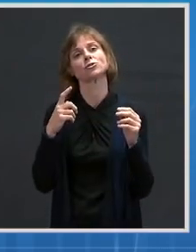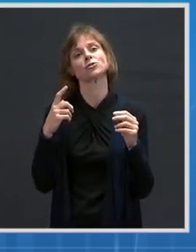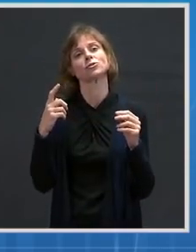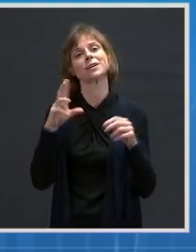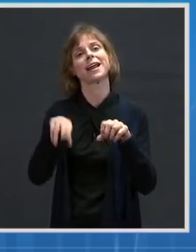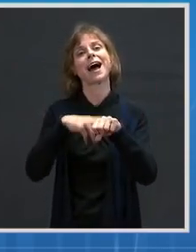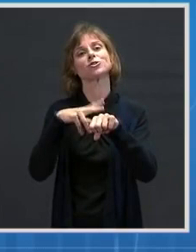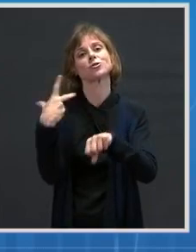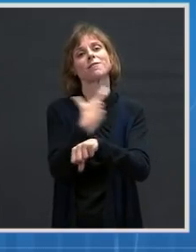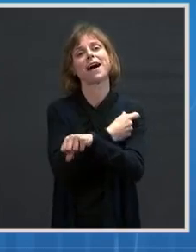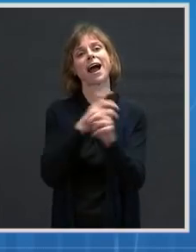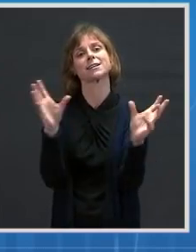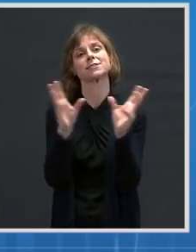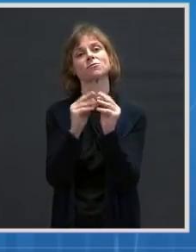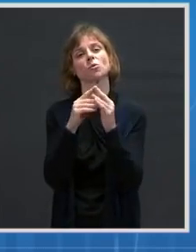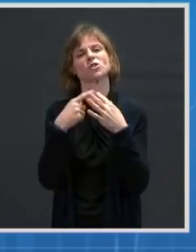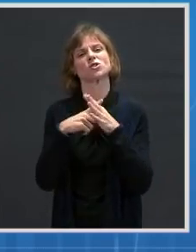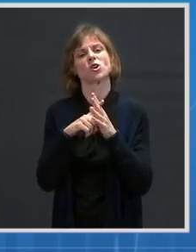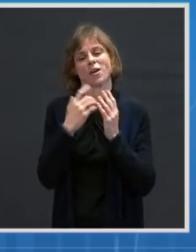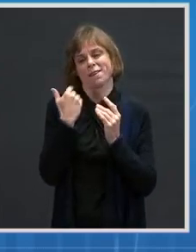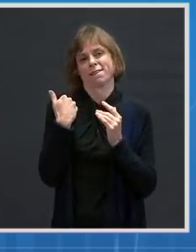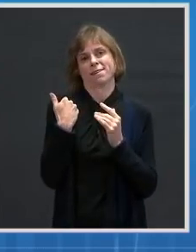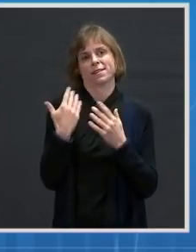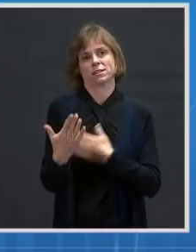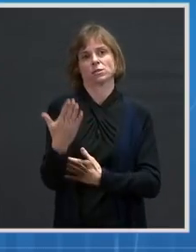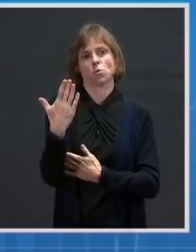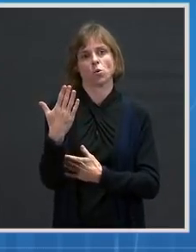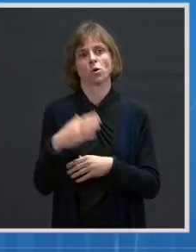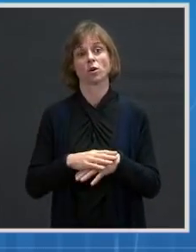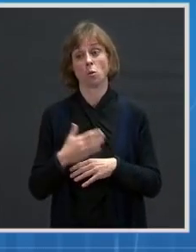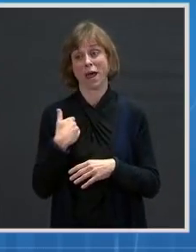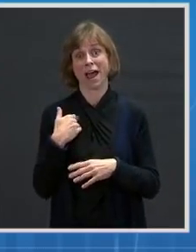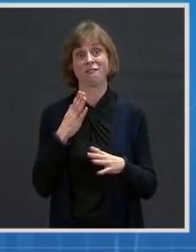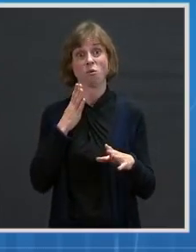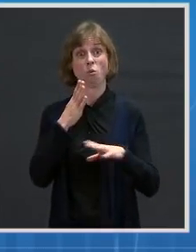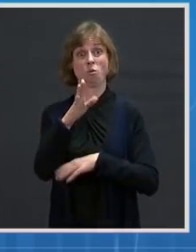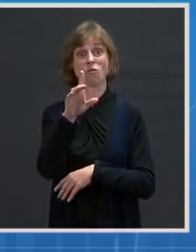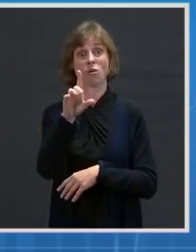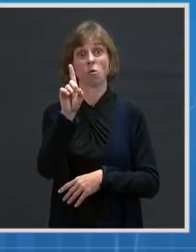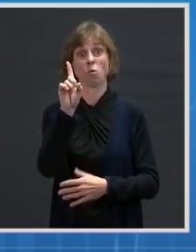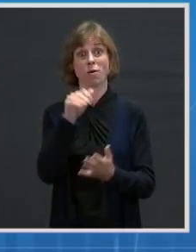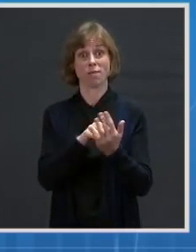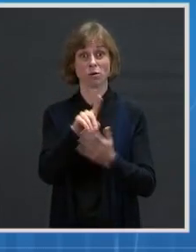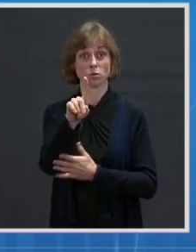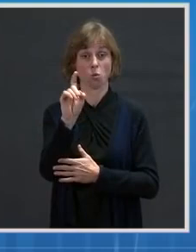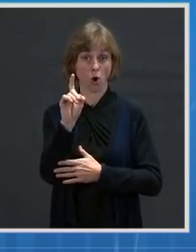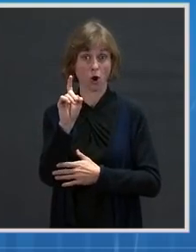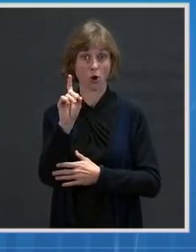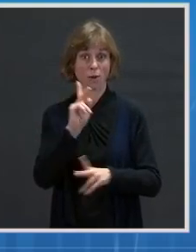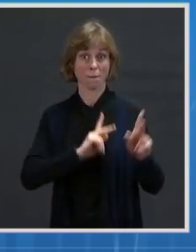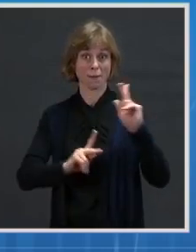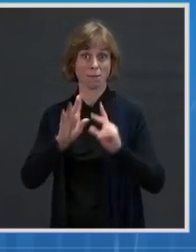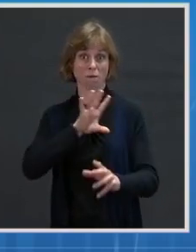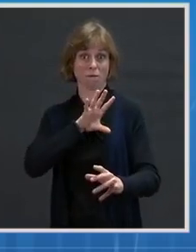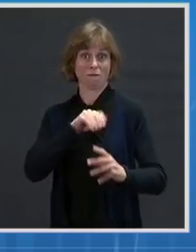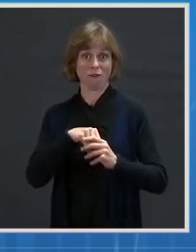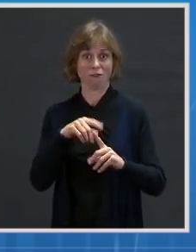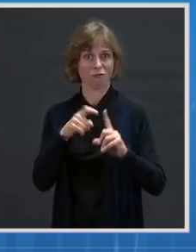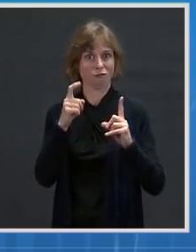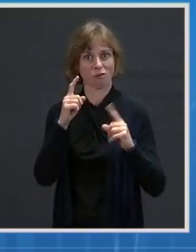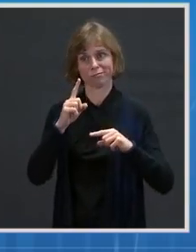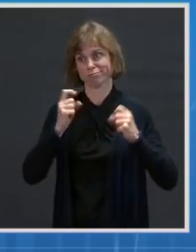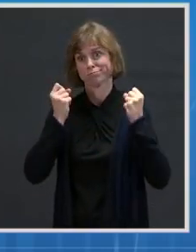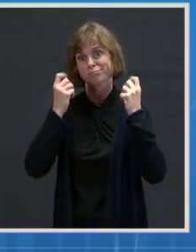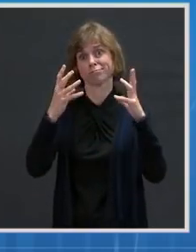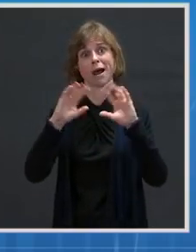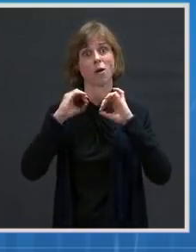I'm excited to share that we have over 11,000 participants from 6,000 organizations across all 50